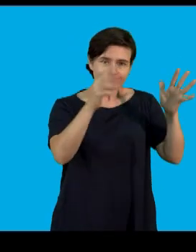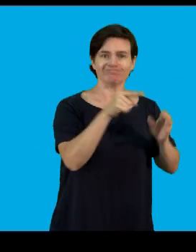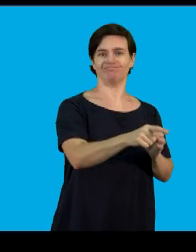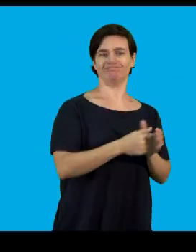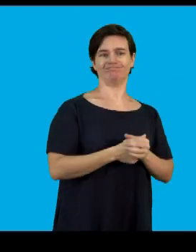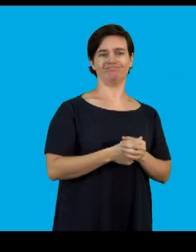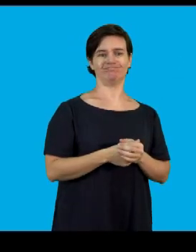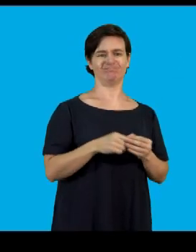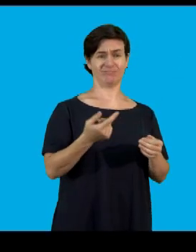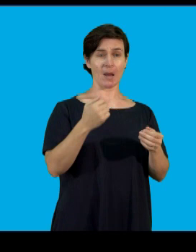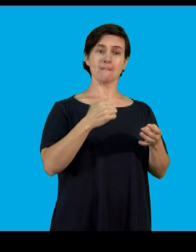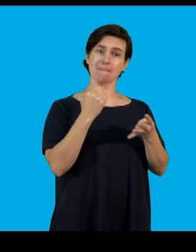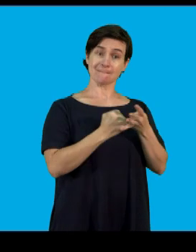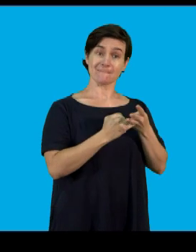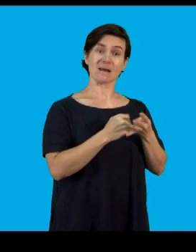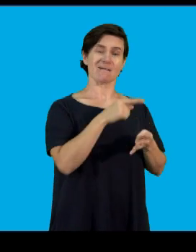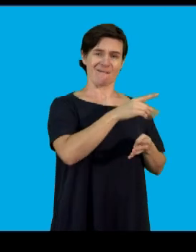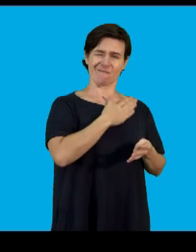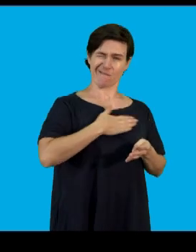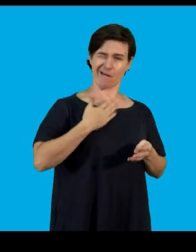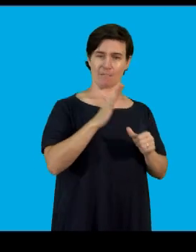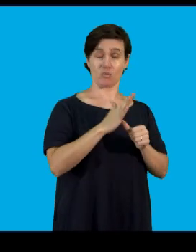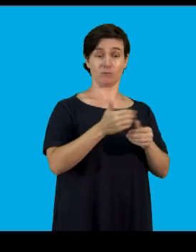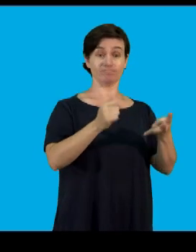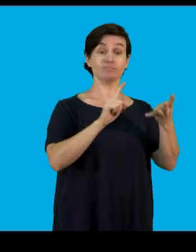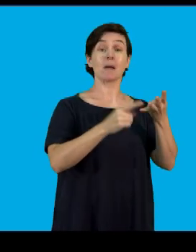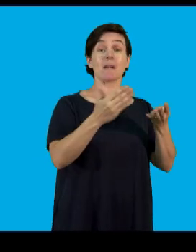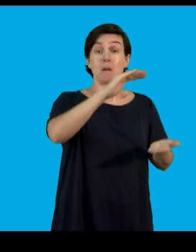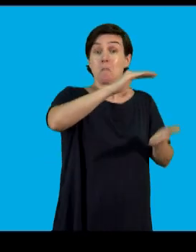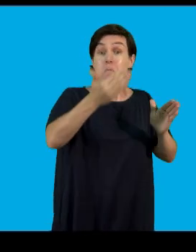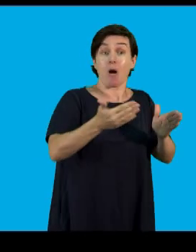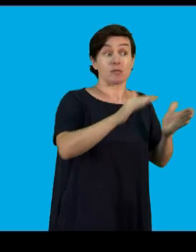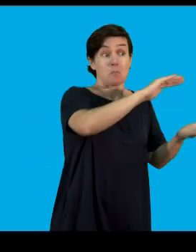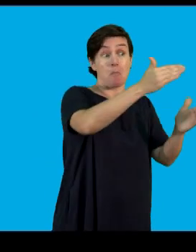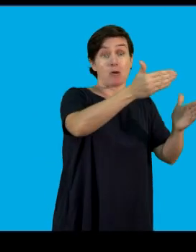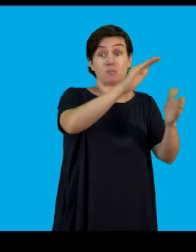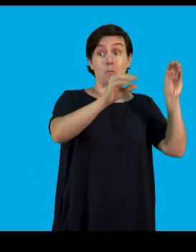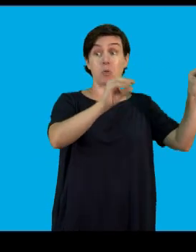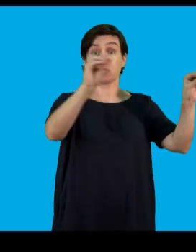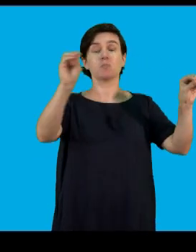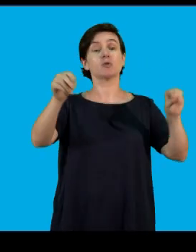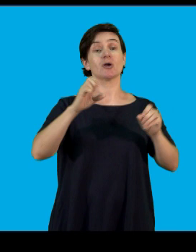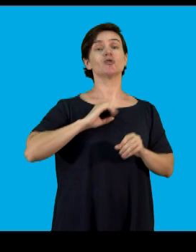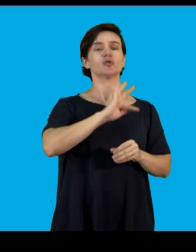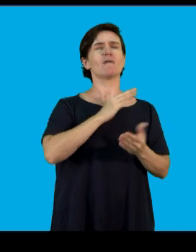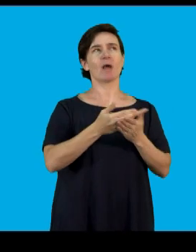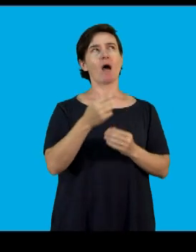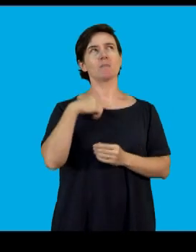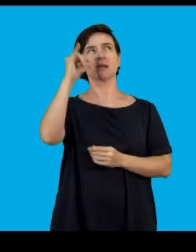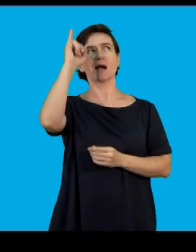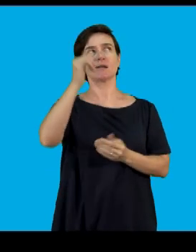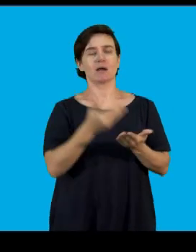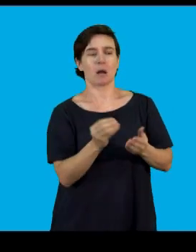less important. All right, place suggestion boxes around the workplace and keep communication channels open